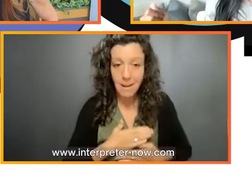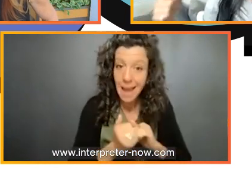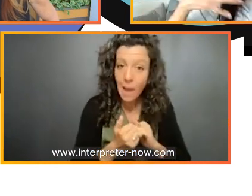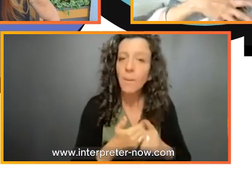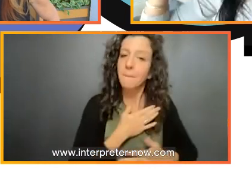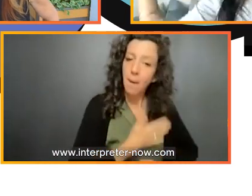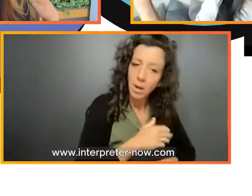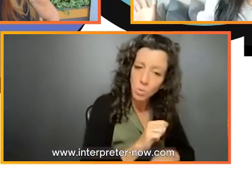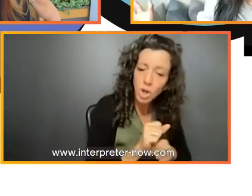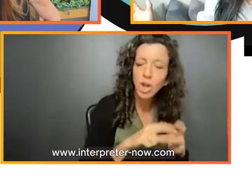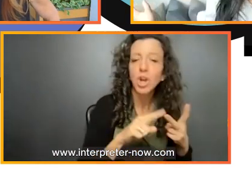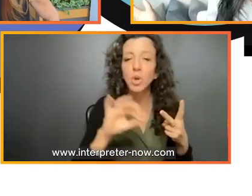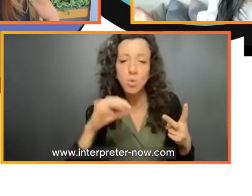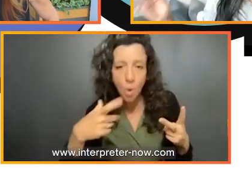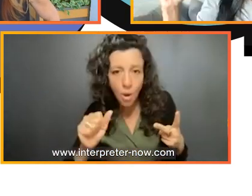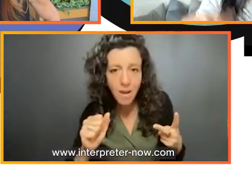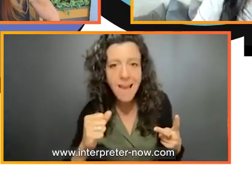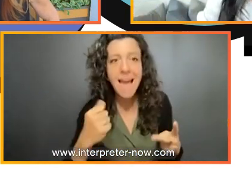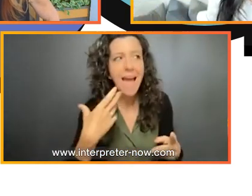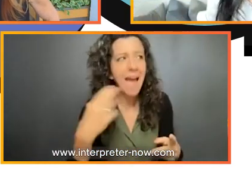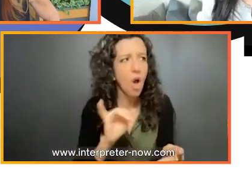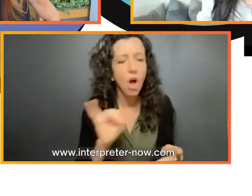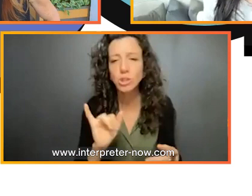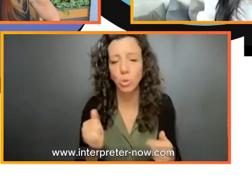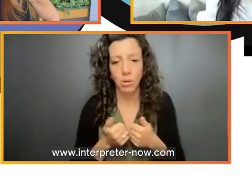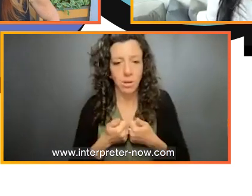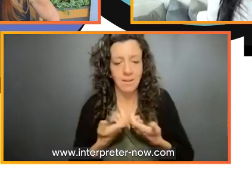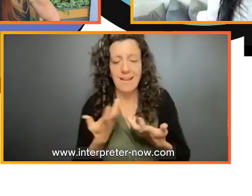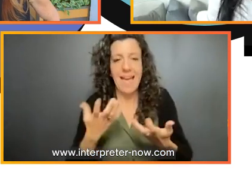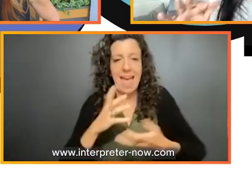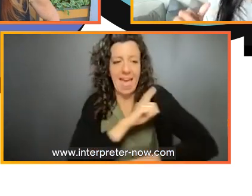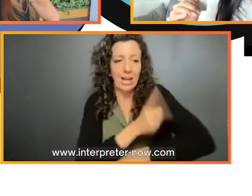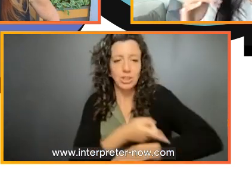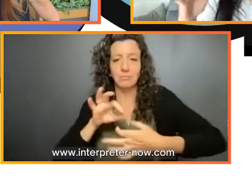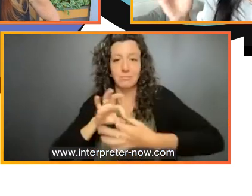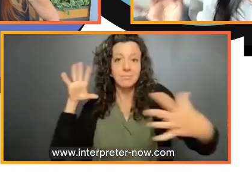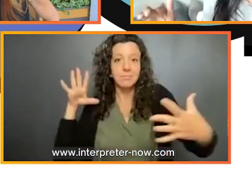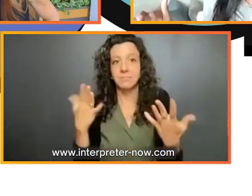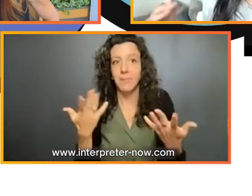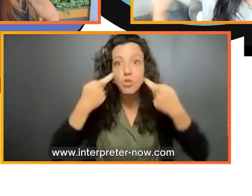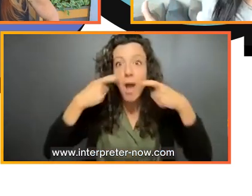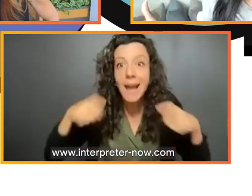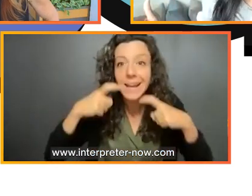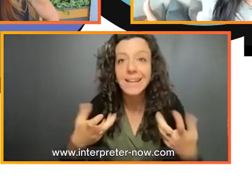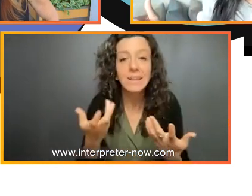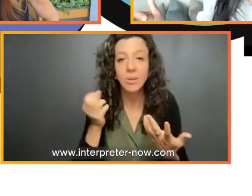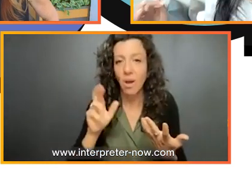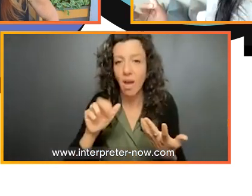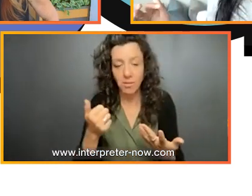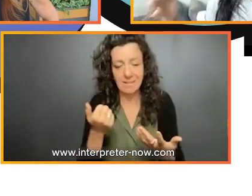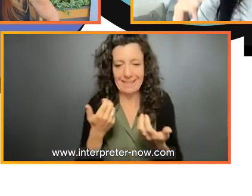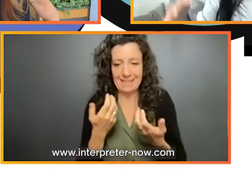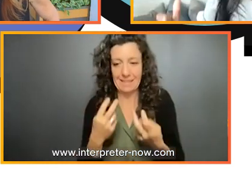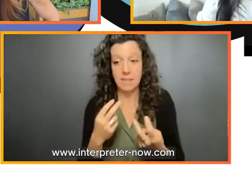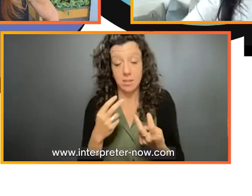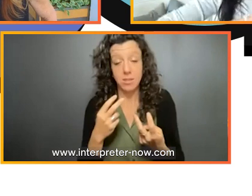bodies, and letting that energy out, whether it's crying or shaking or twitching or pulsing or dancing in a way